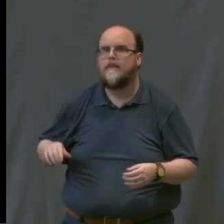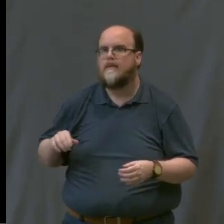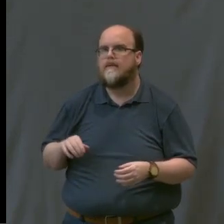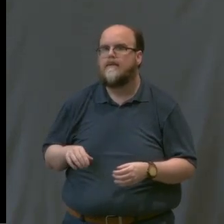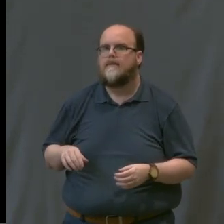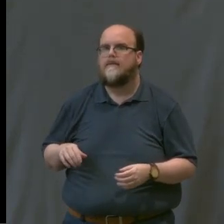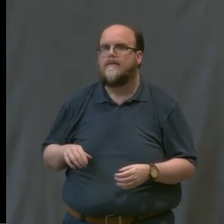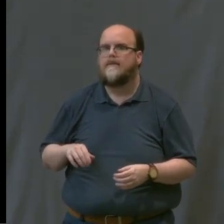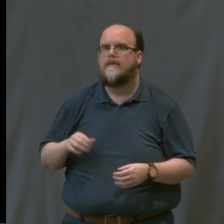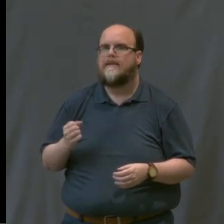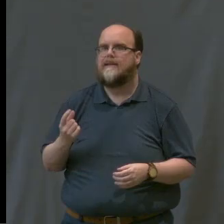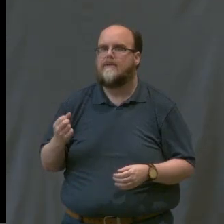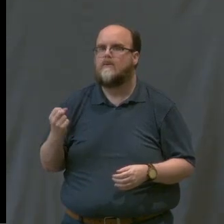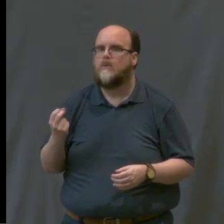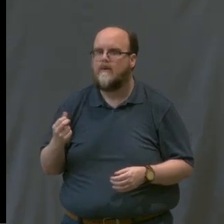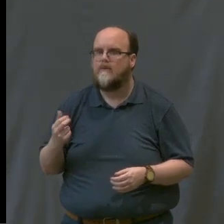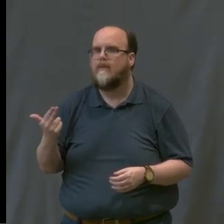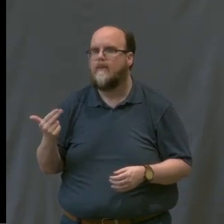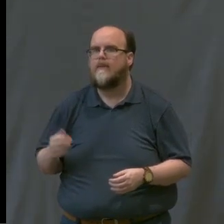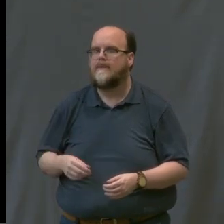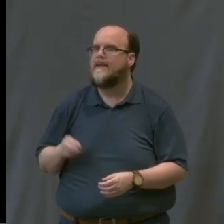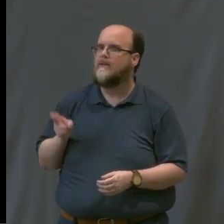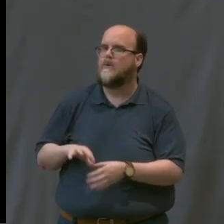that tribulation, history of suffering in general.